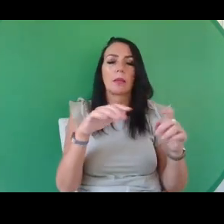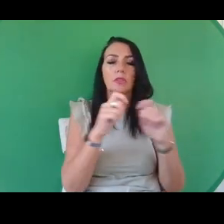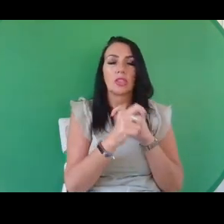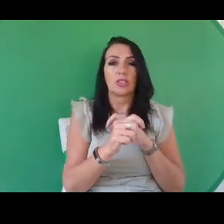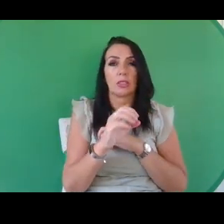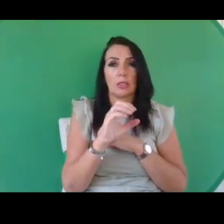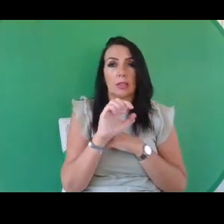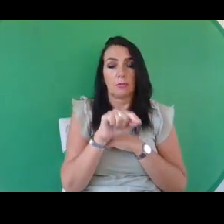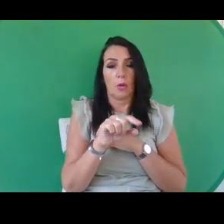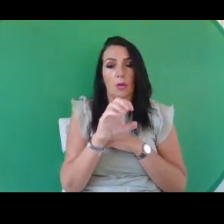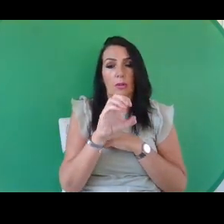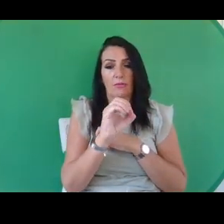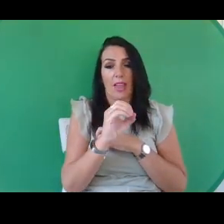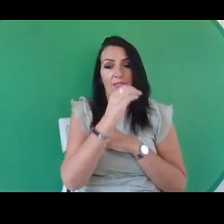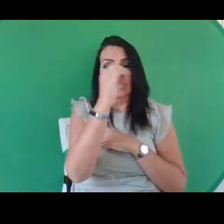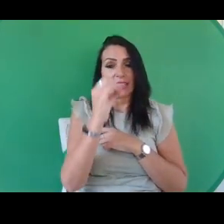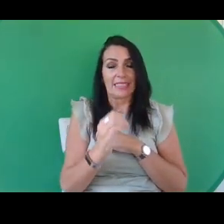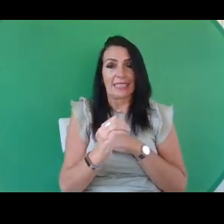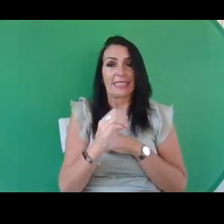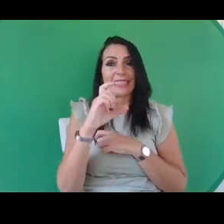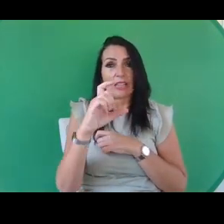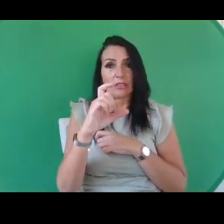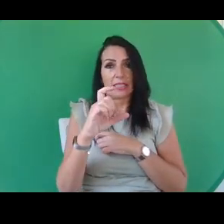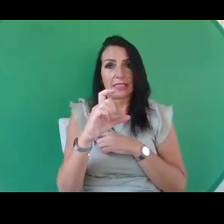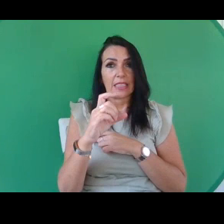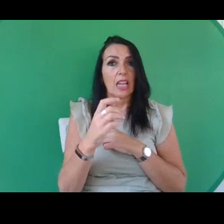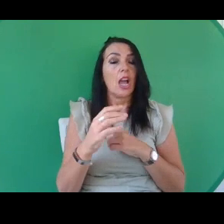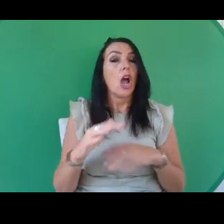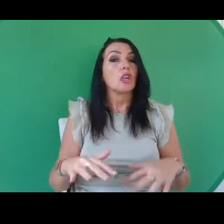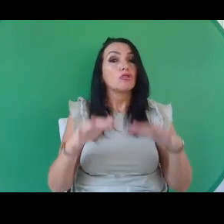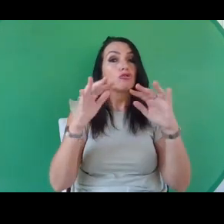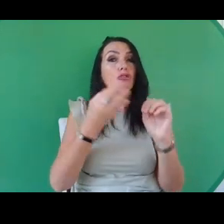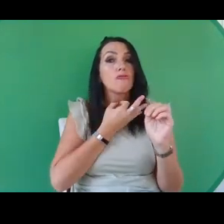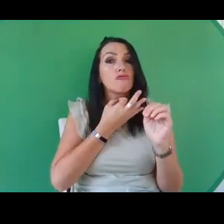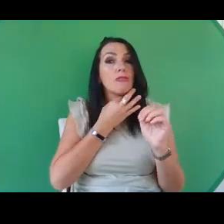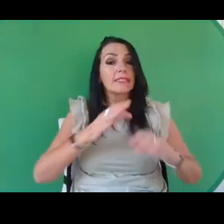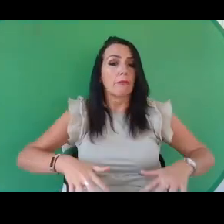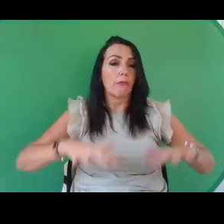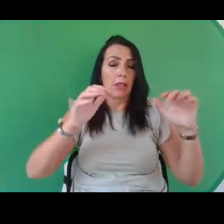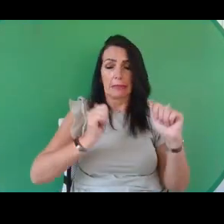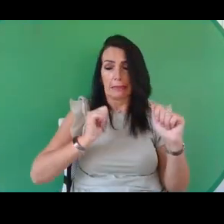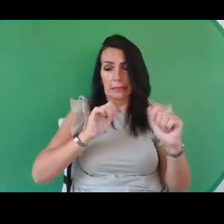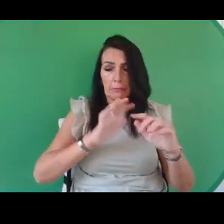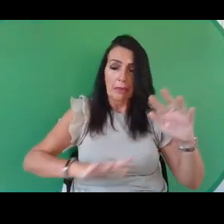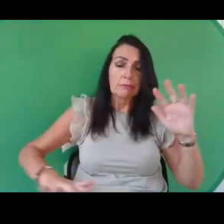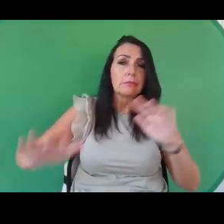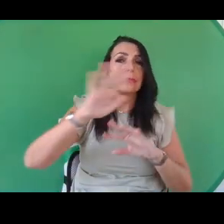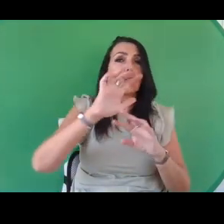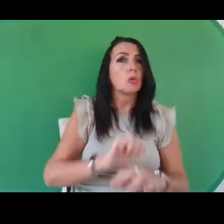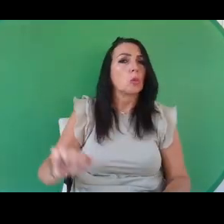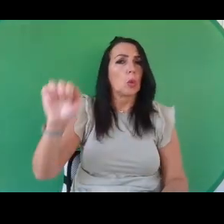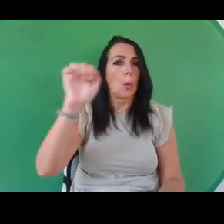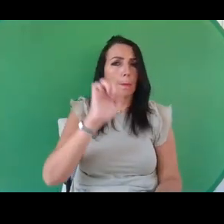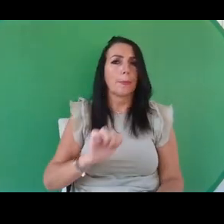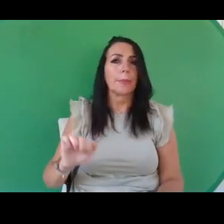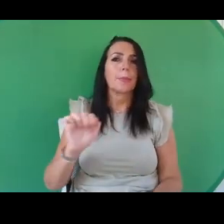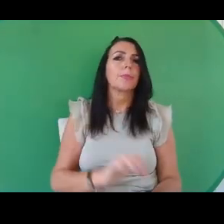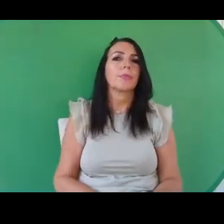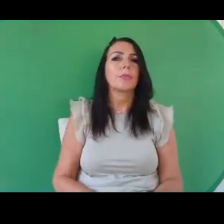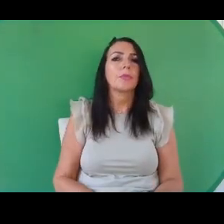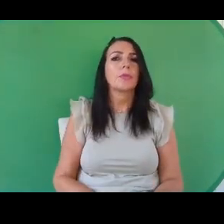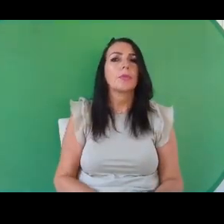Celsius, significant changes in flood or drought risk are expected in many parts of Europe. The regions most prone to a rise